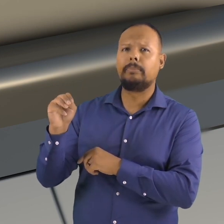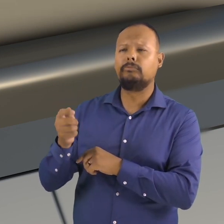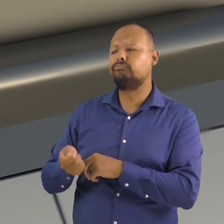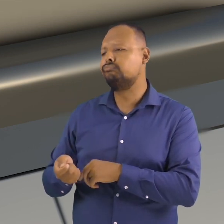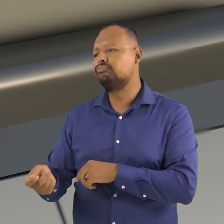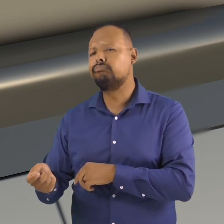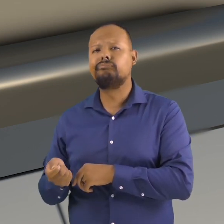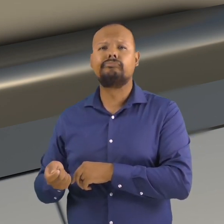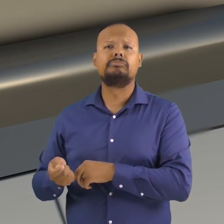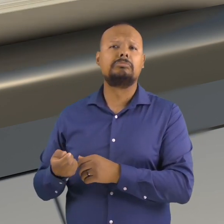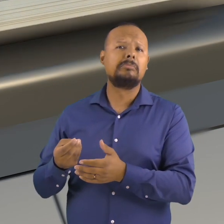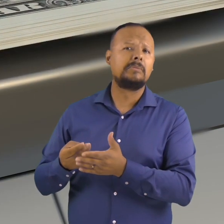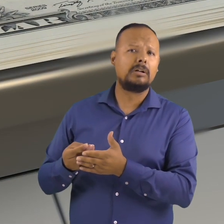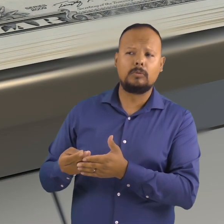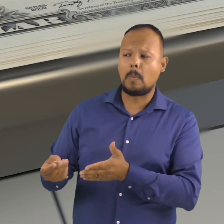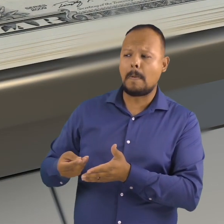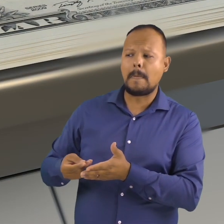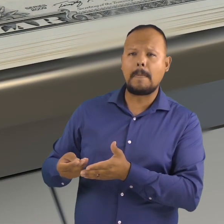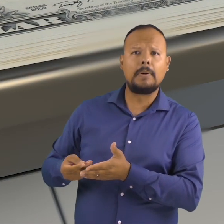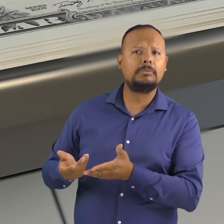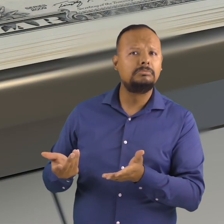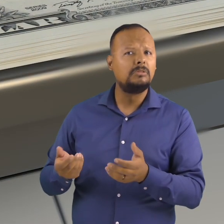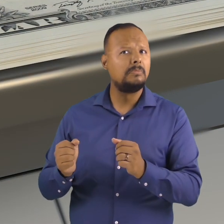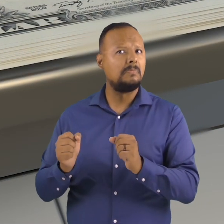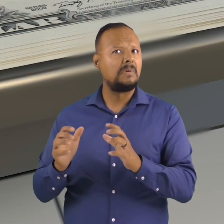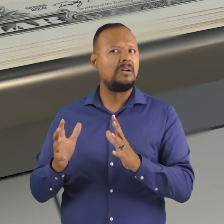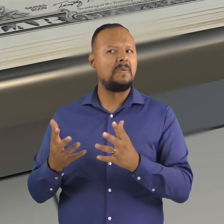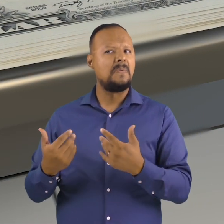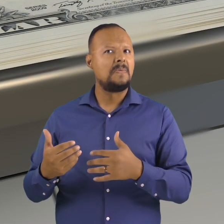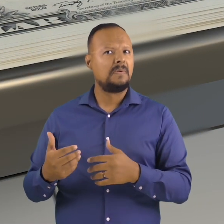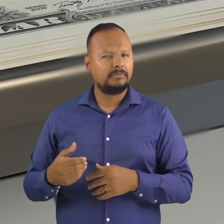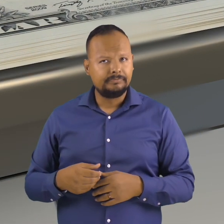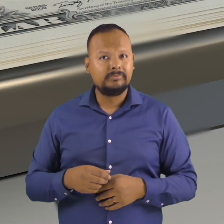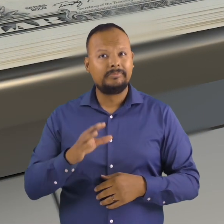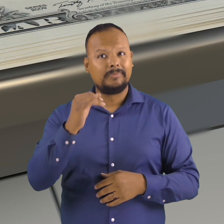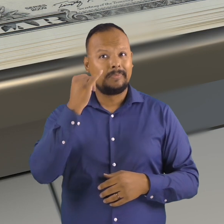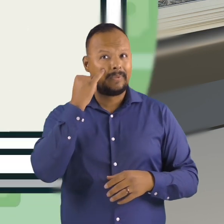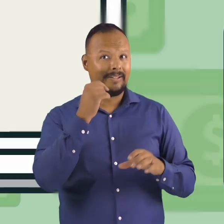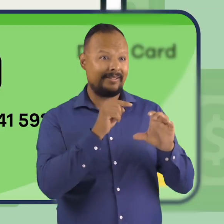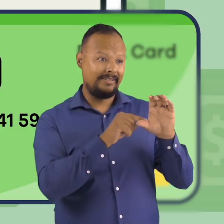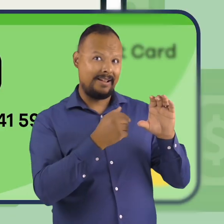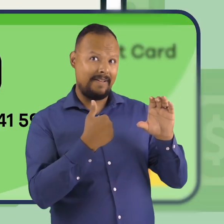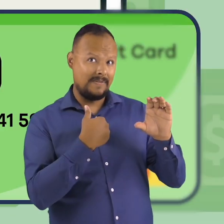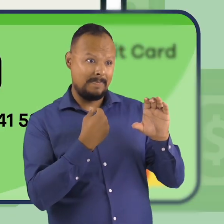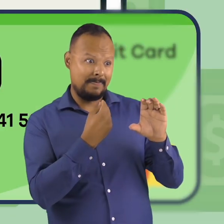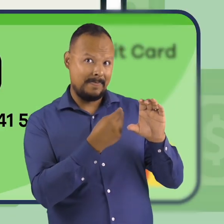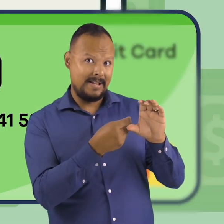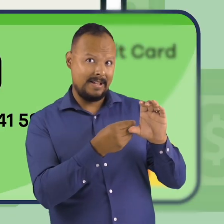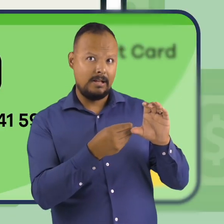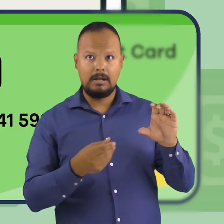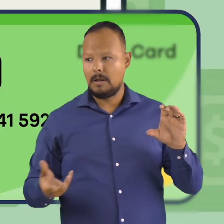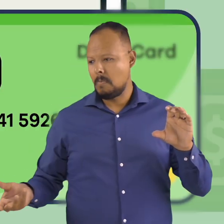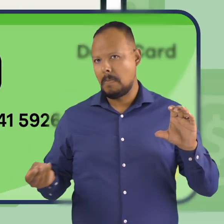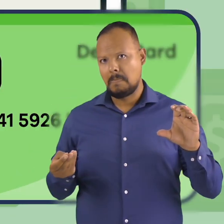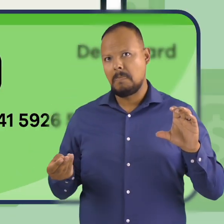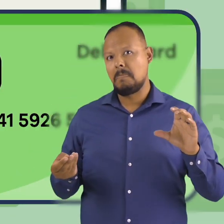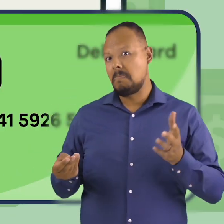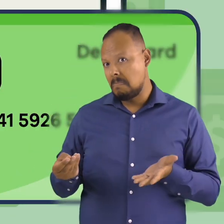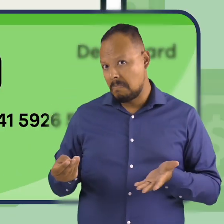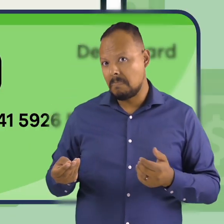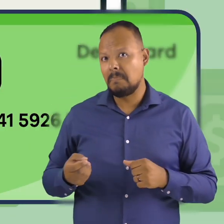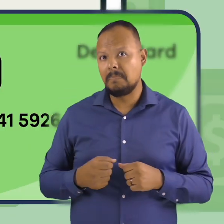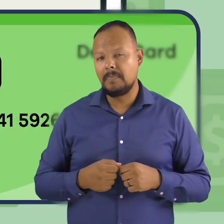from that magic machine. If you have money in your account, of course. When you use a debit card,